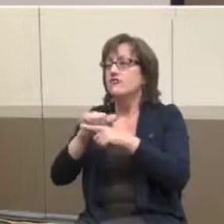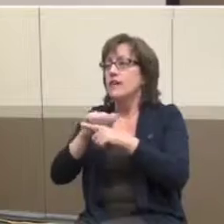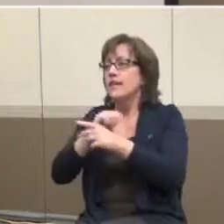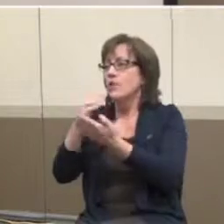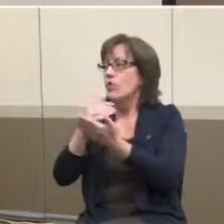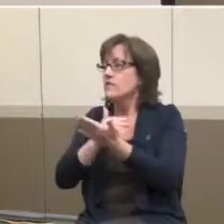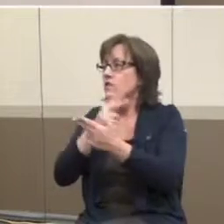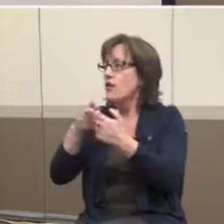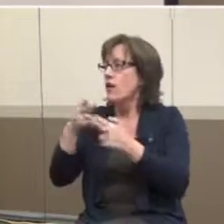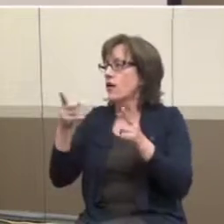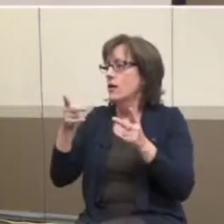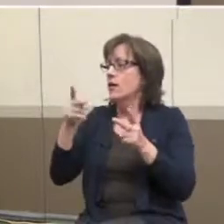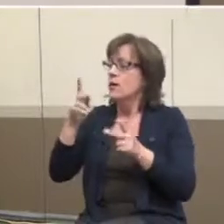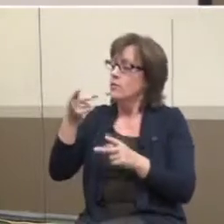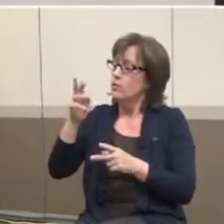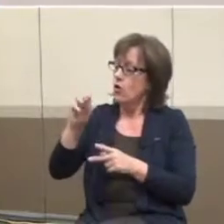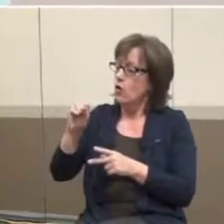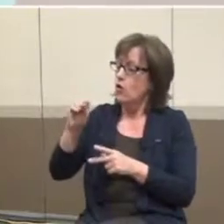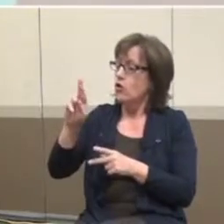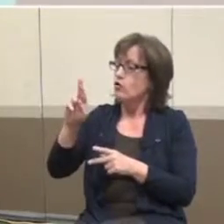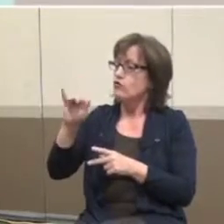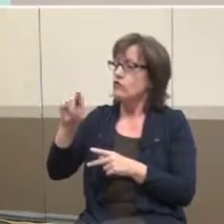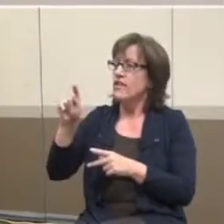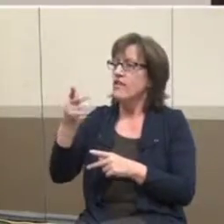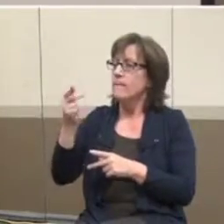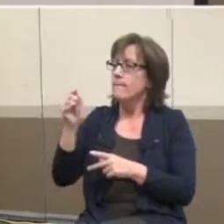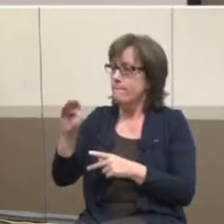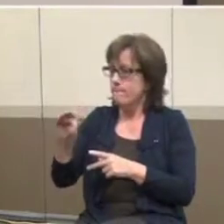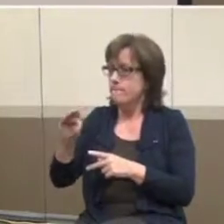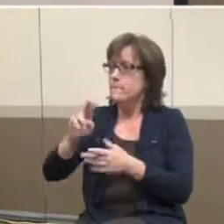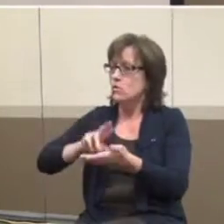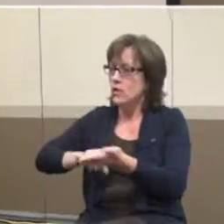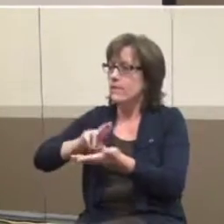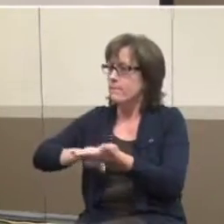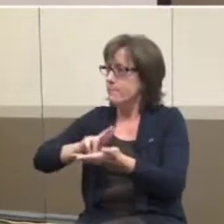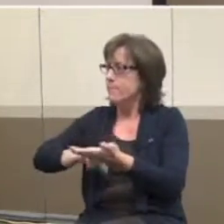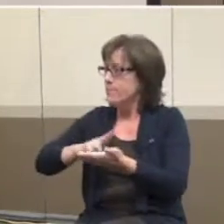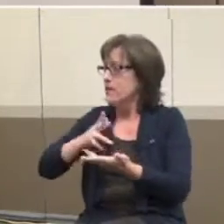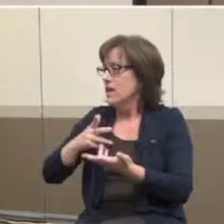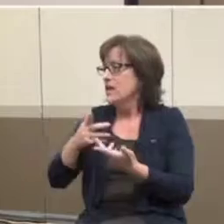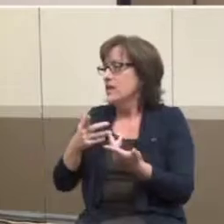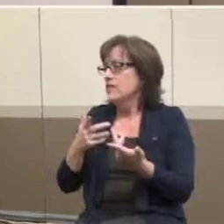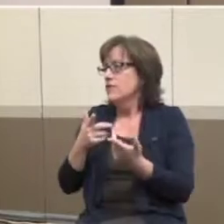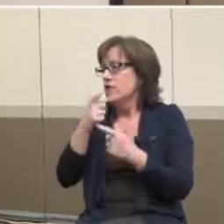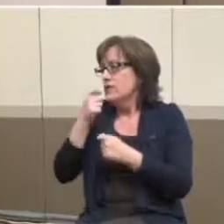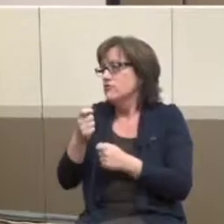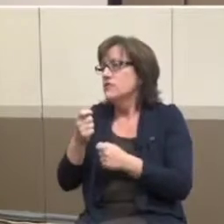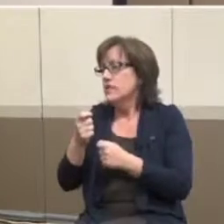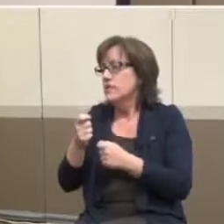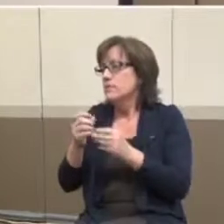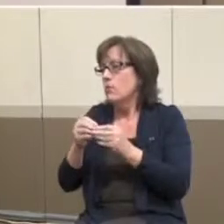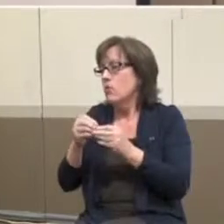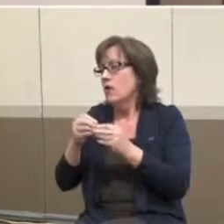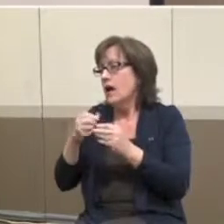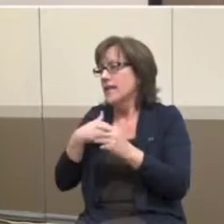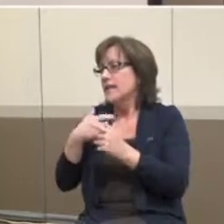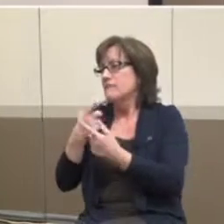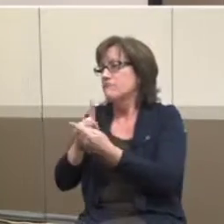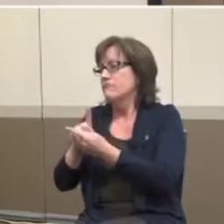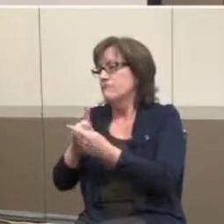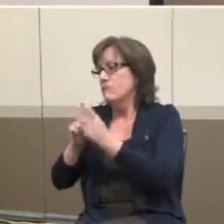Pro Rhythms, which is a little bit different than what I'm going to talk about today, but if you're interested in finding out more about that, you can approach me